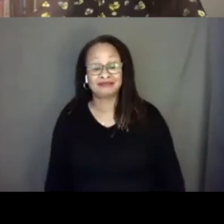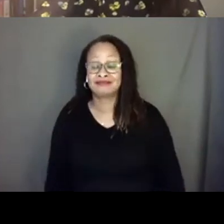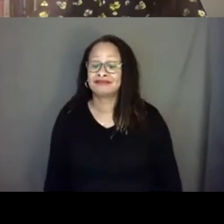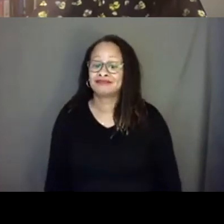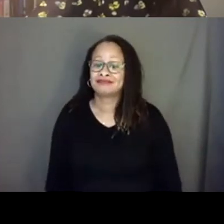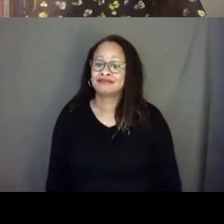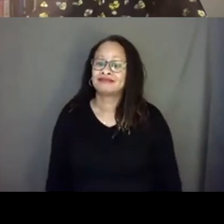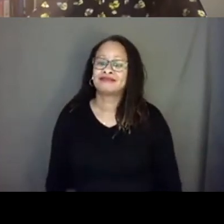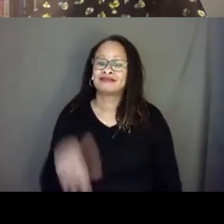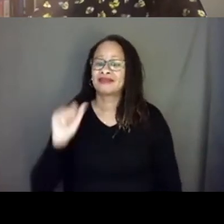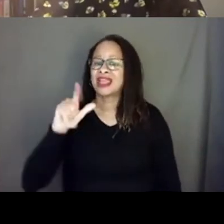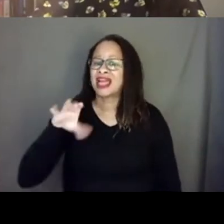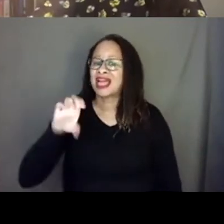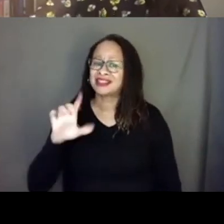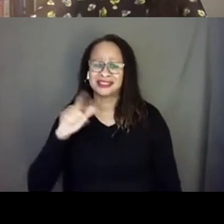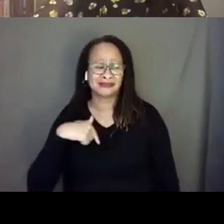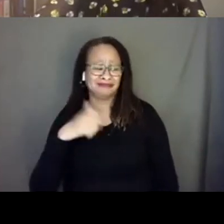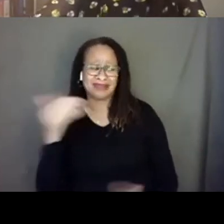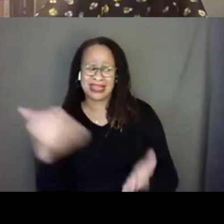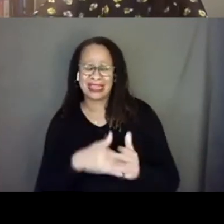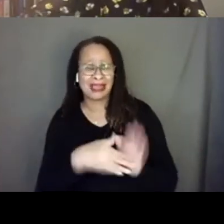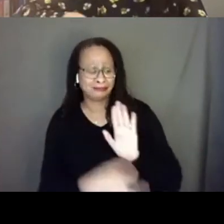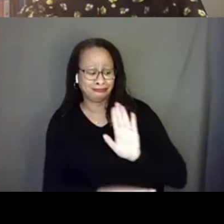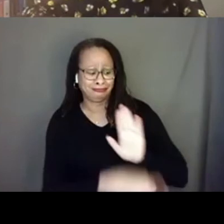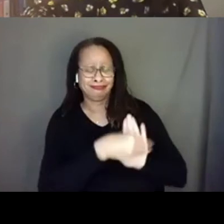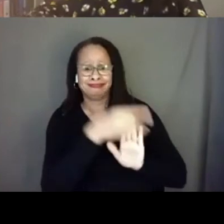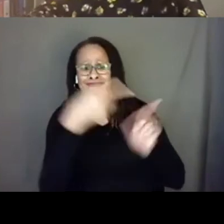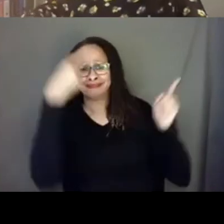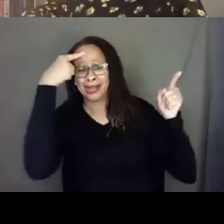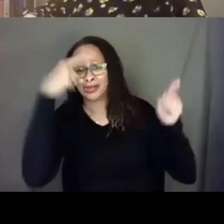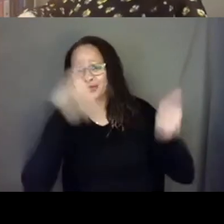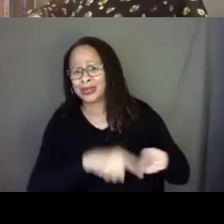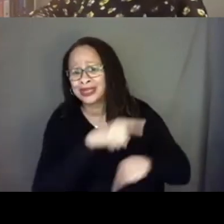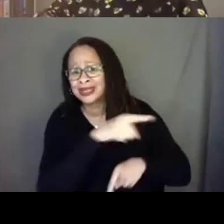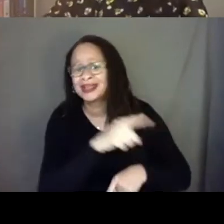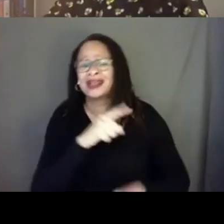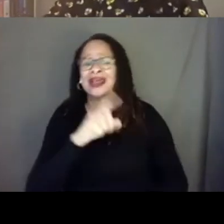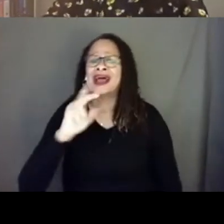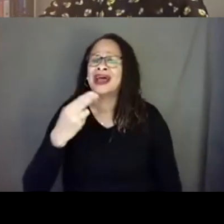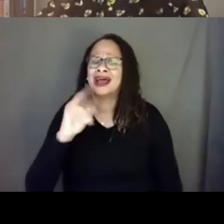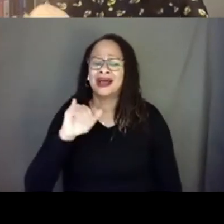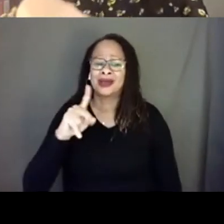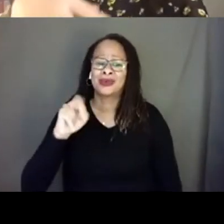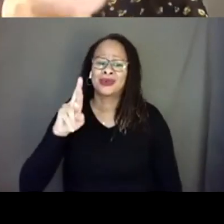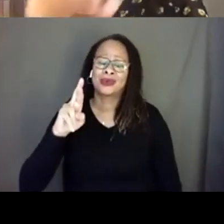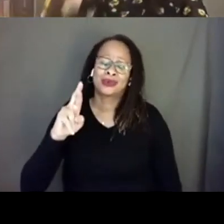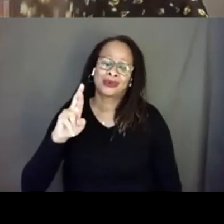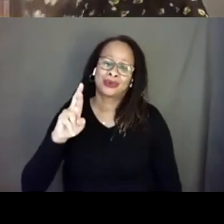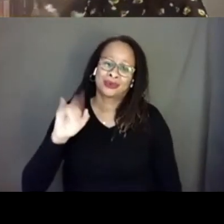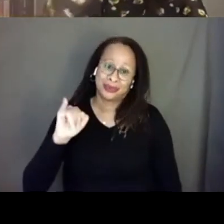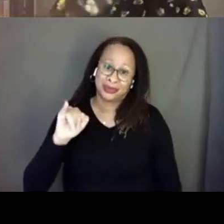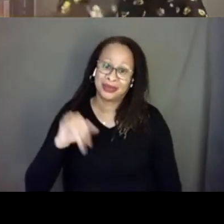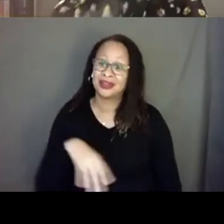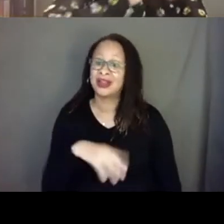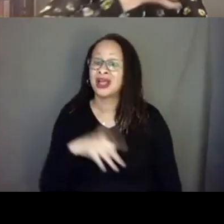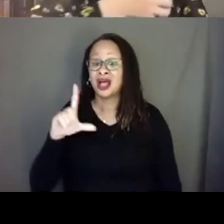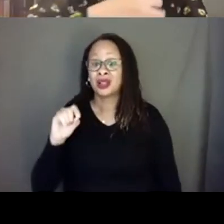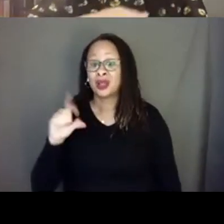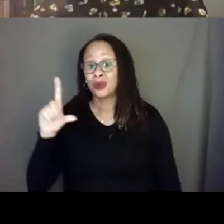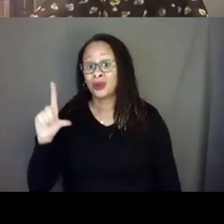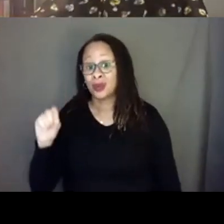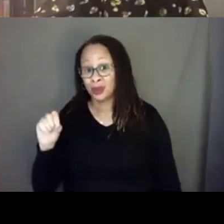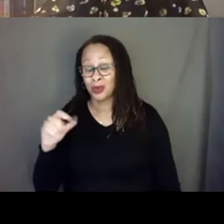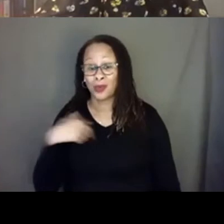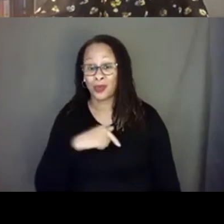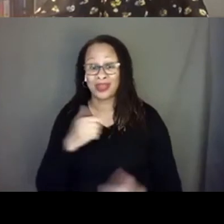Yeah, again, I completely agree. I mean, I think of Lolo, we gave a story